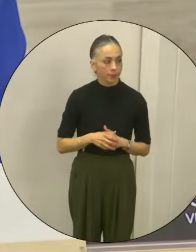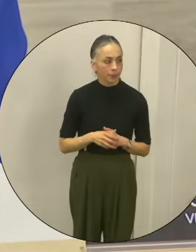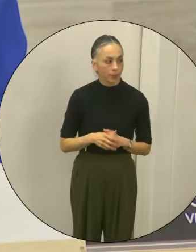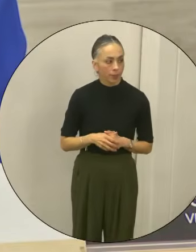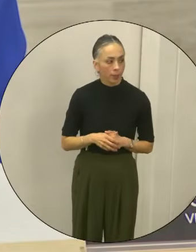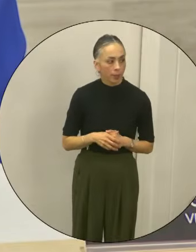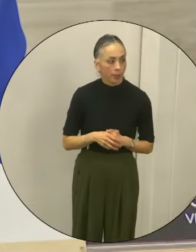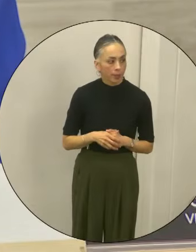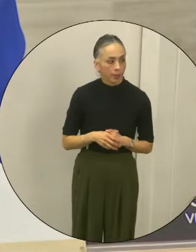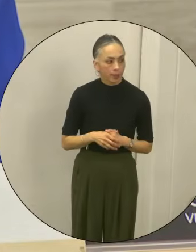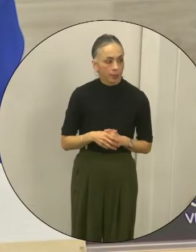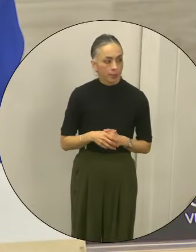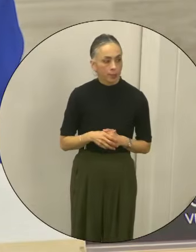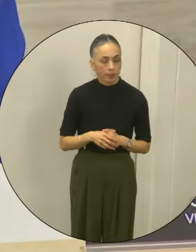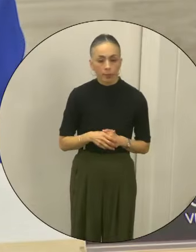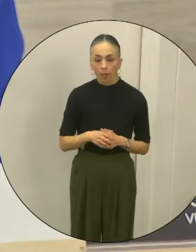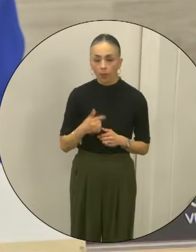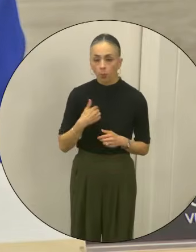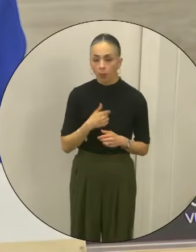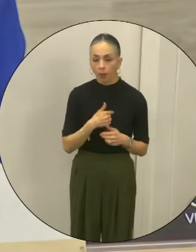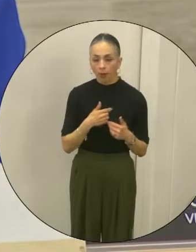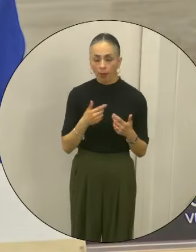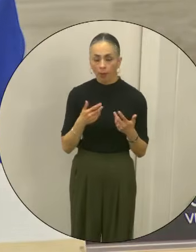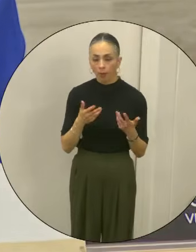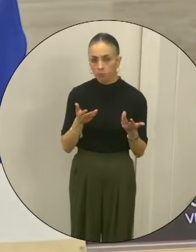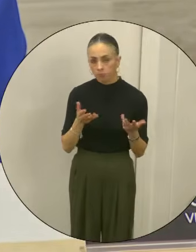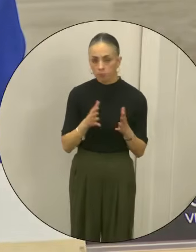4. And we have